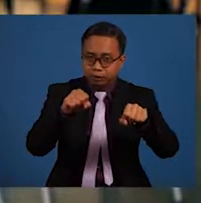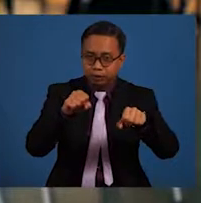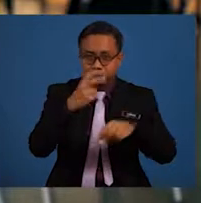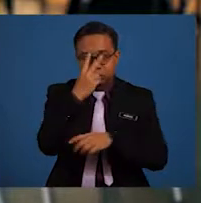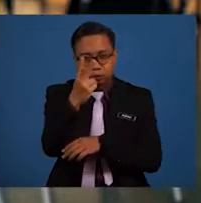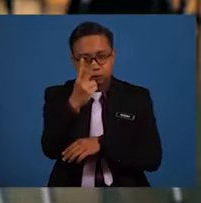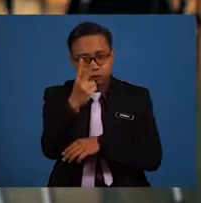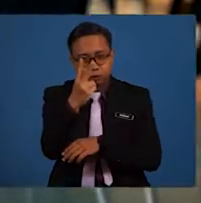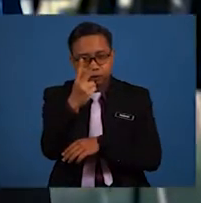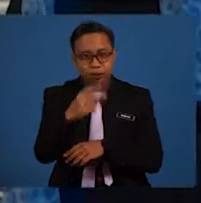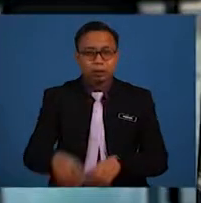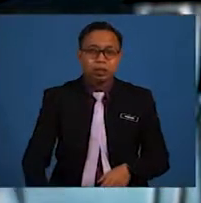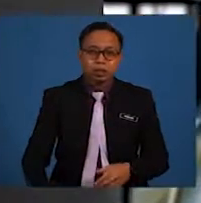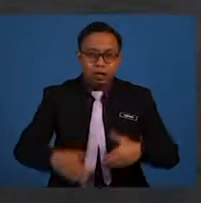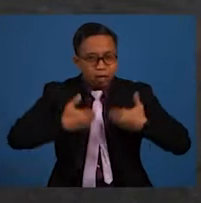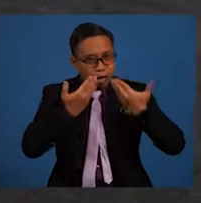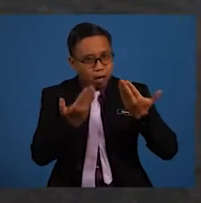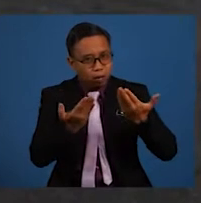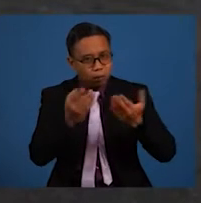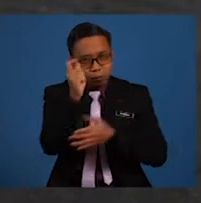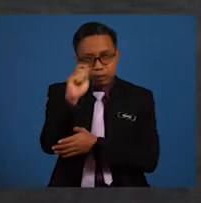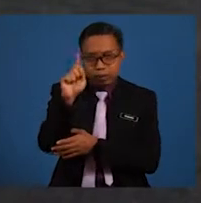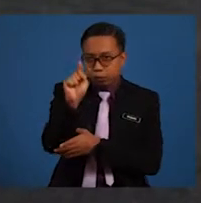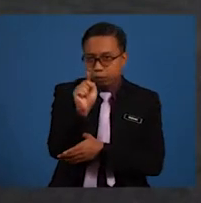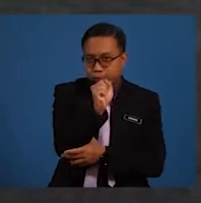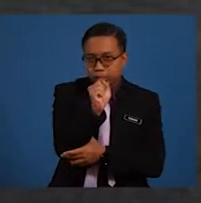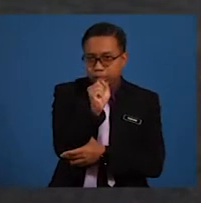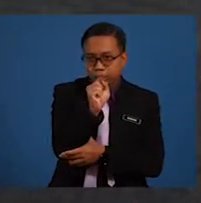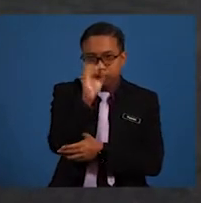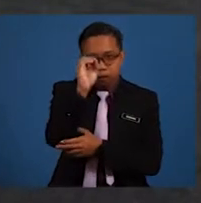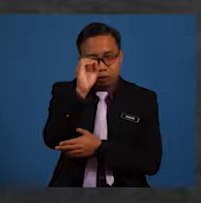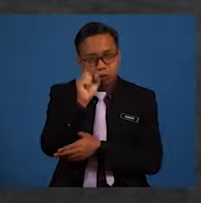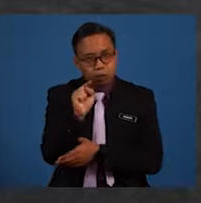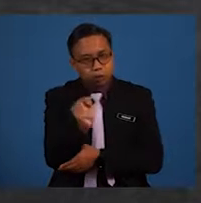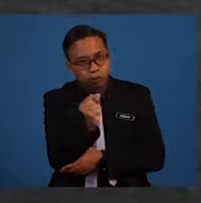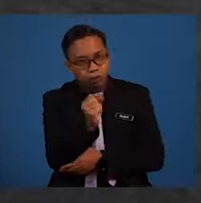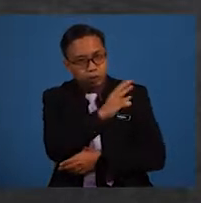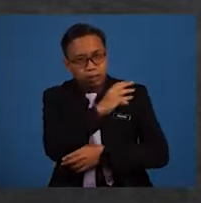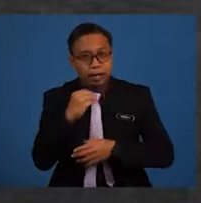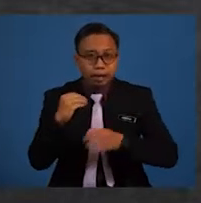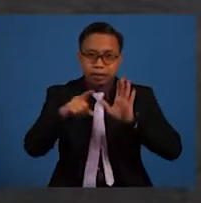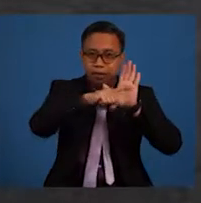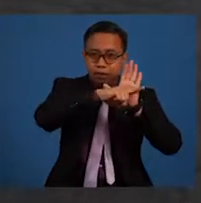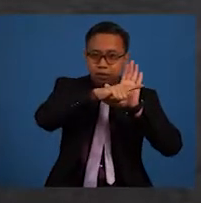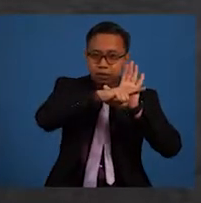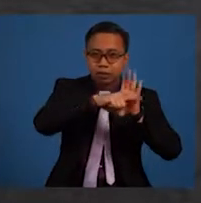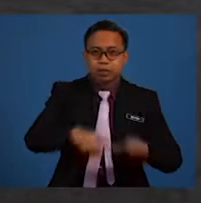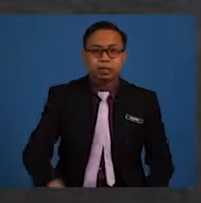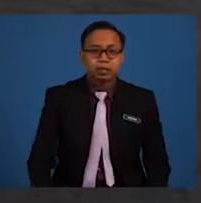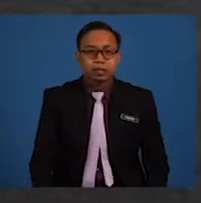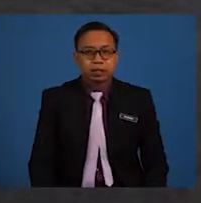To see how the comma, colon, and dash help you